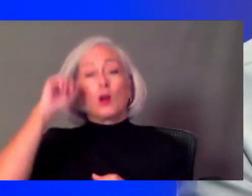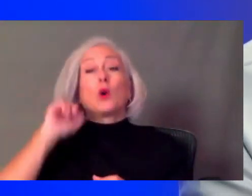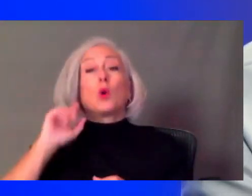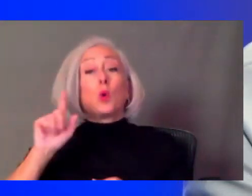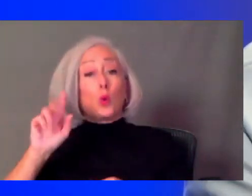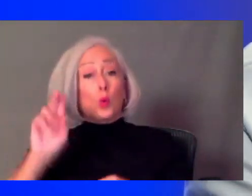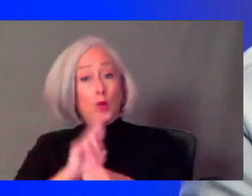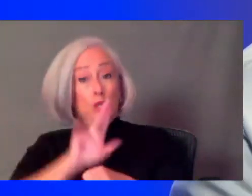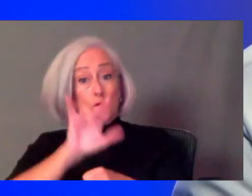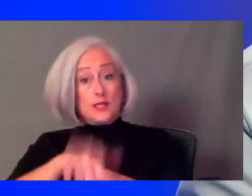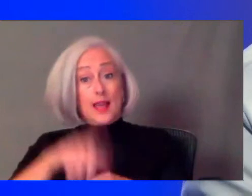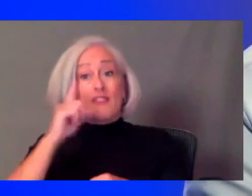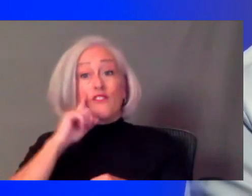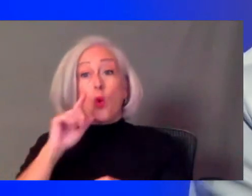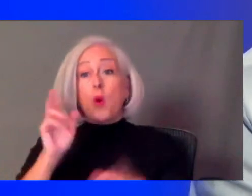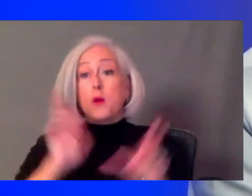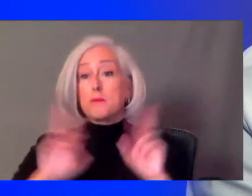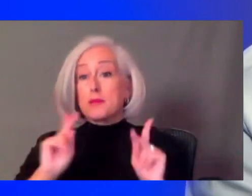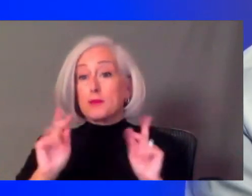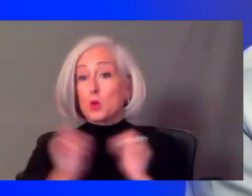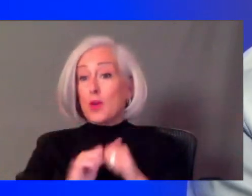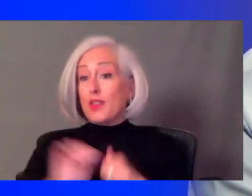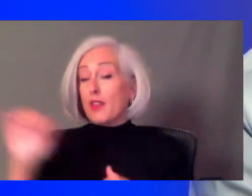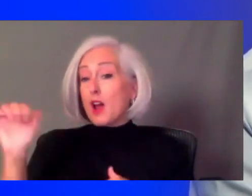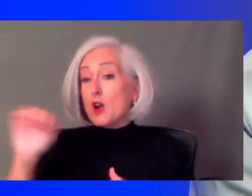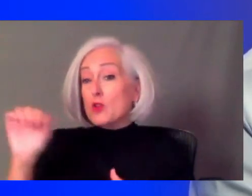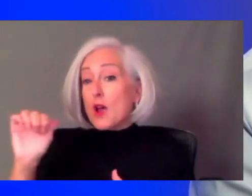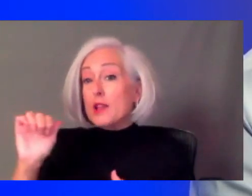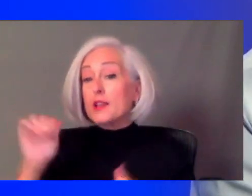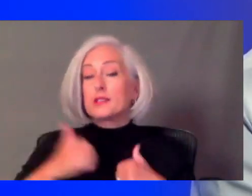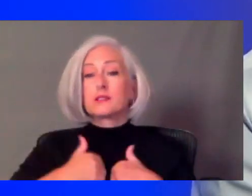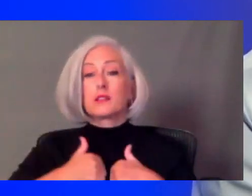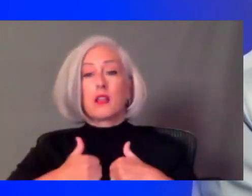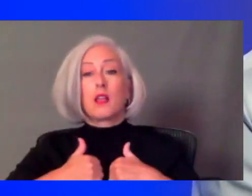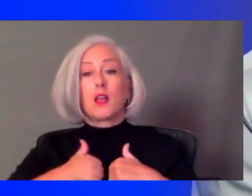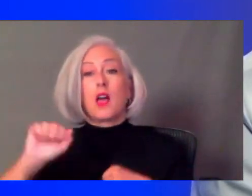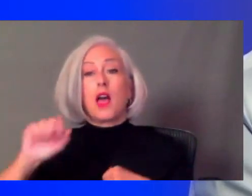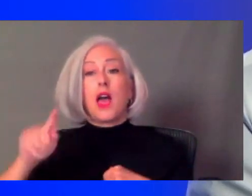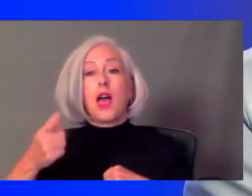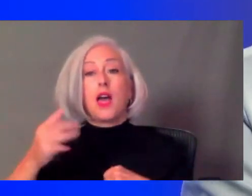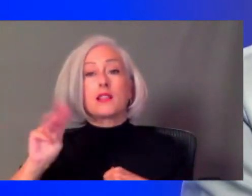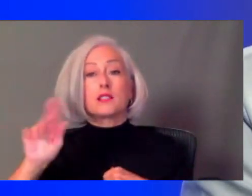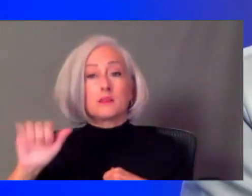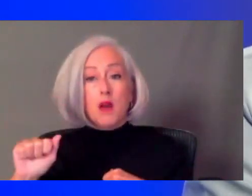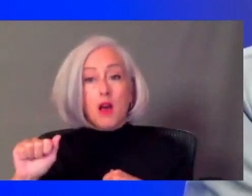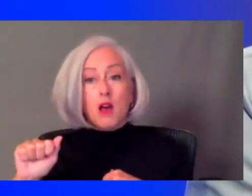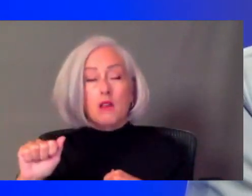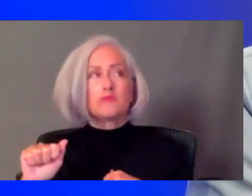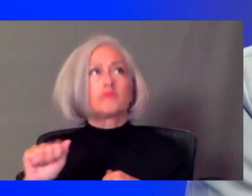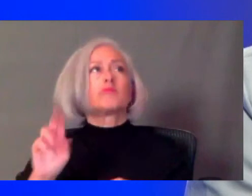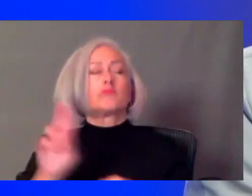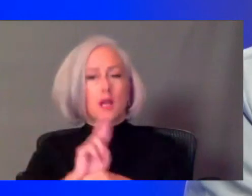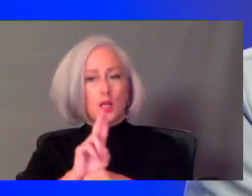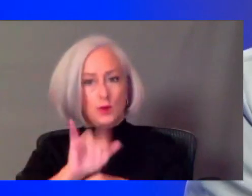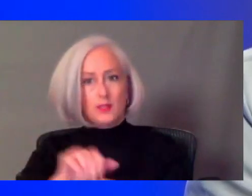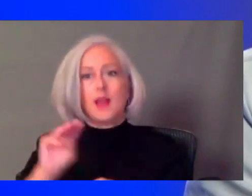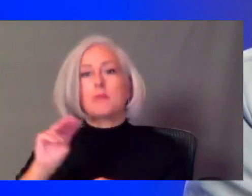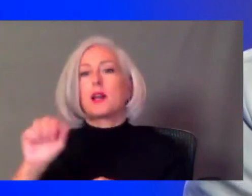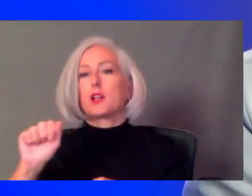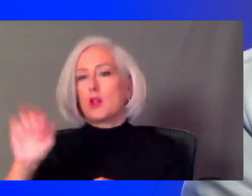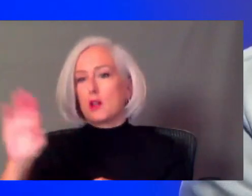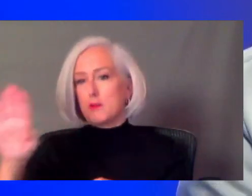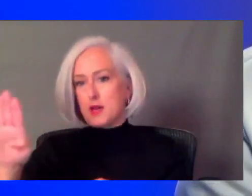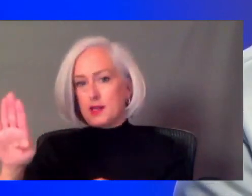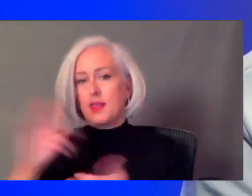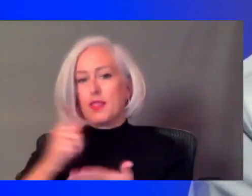So we know how to use this appropriately. We have now almost a year's experience in using this here at KU, and so I'm